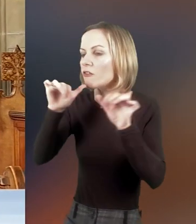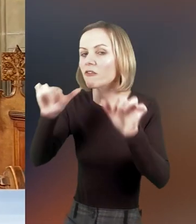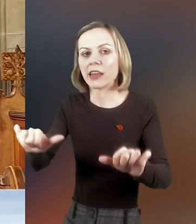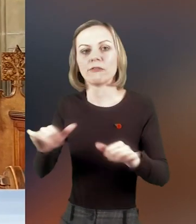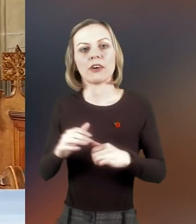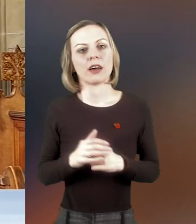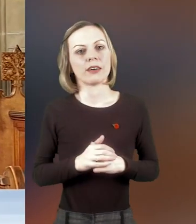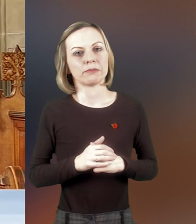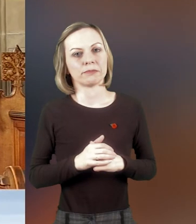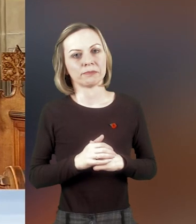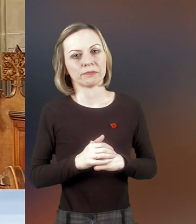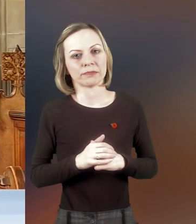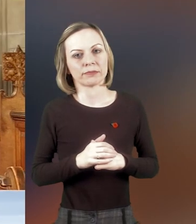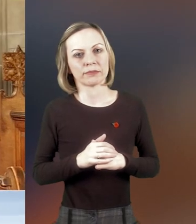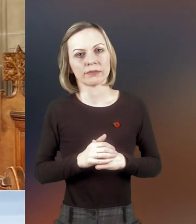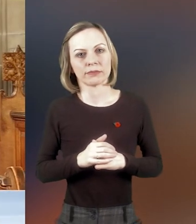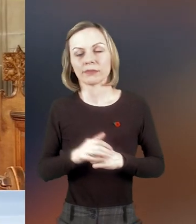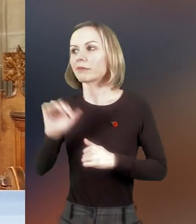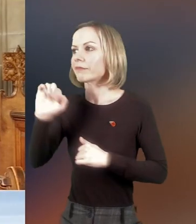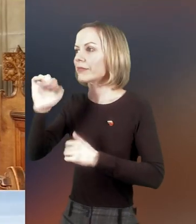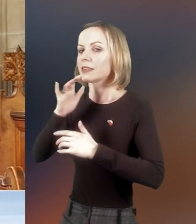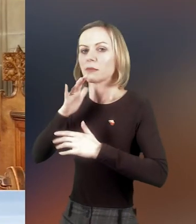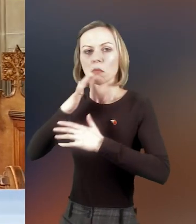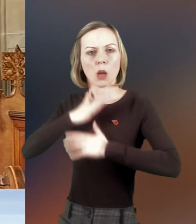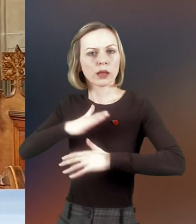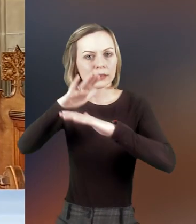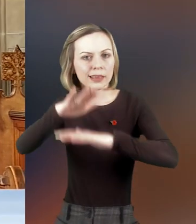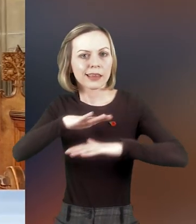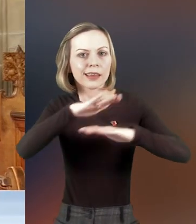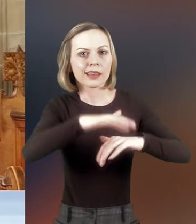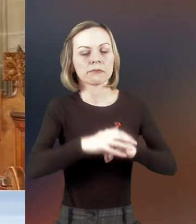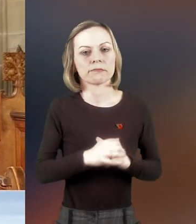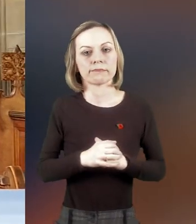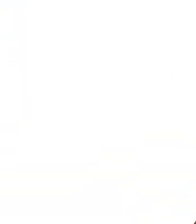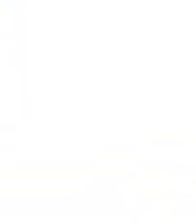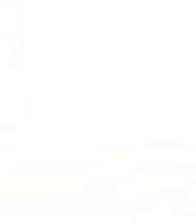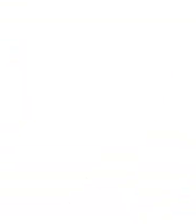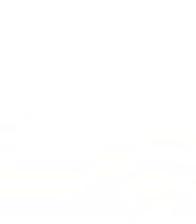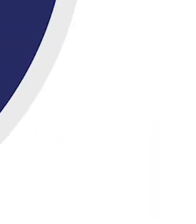matter of God's favor, and also a matter of God's mercy.